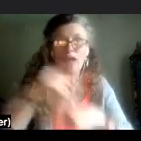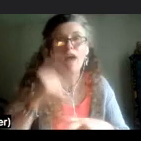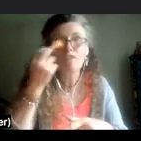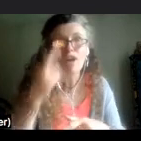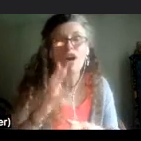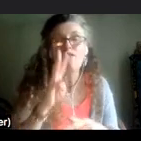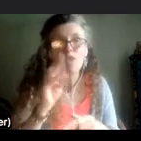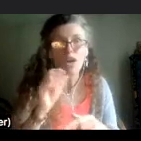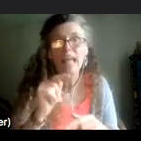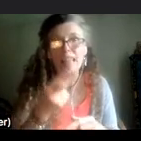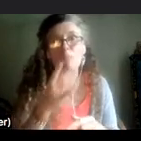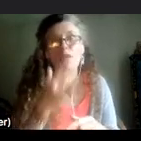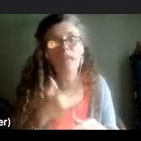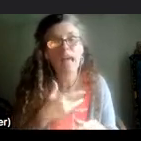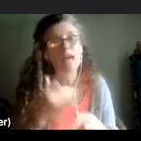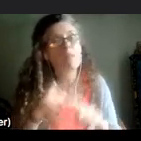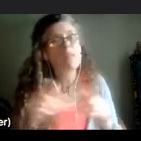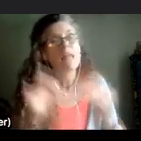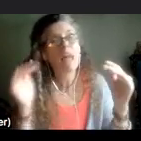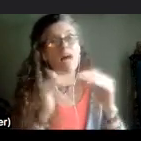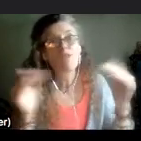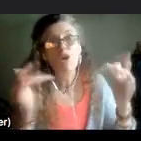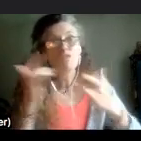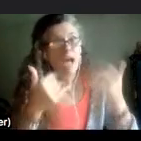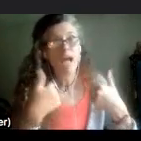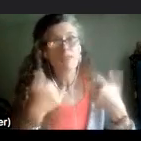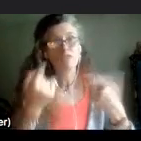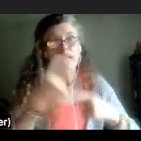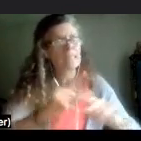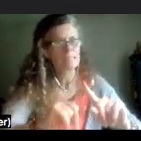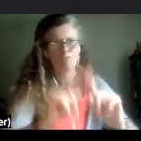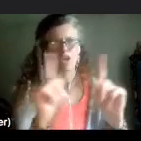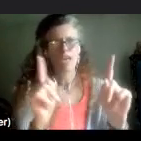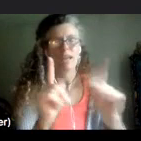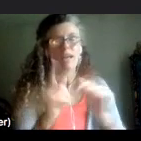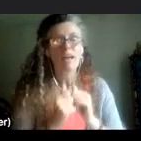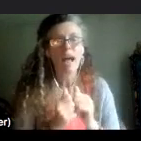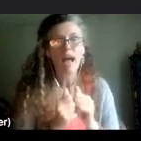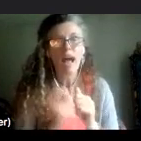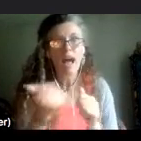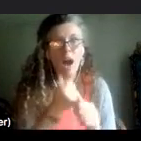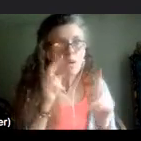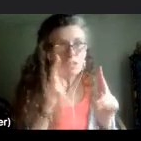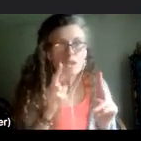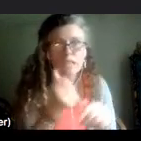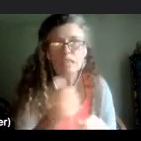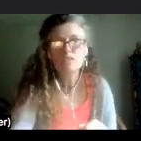birthday. But the level of joy I have today is so different. And I think I've always looked at each of the kids. I think